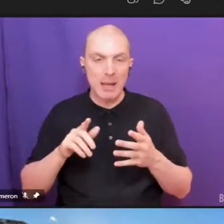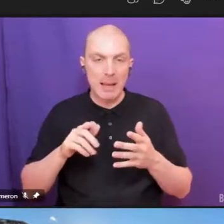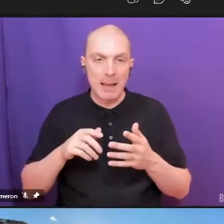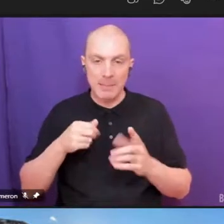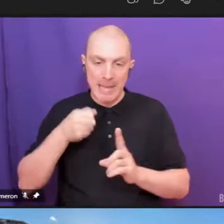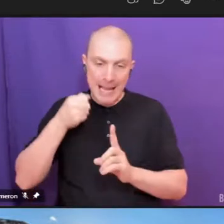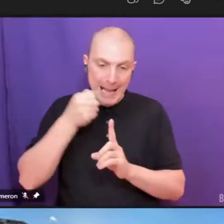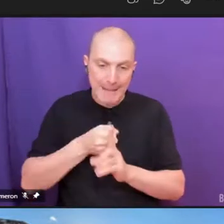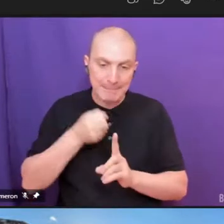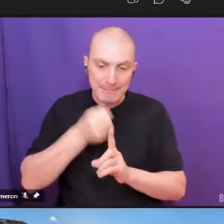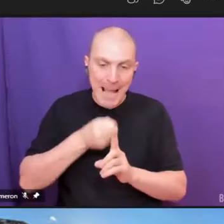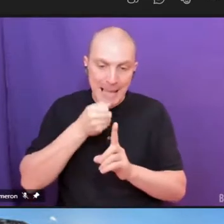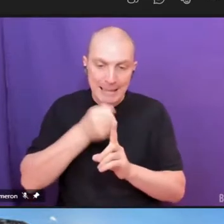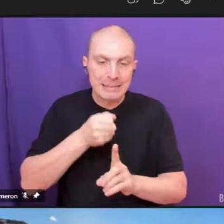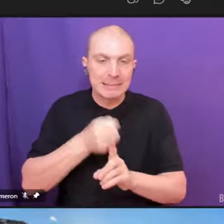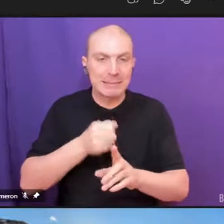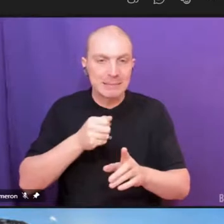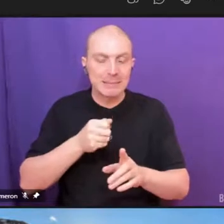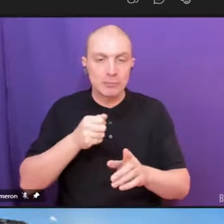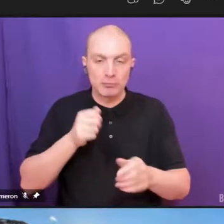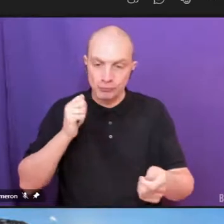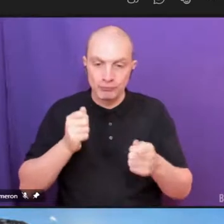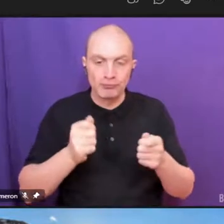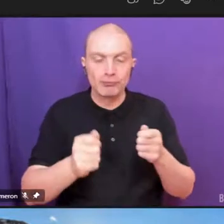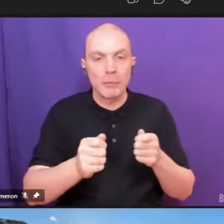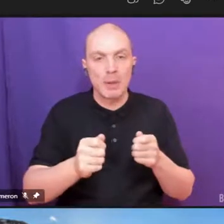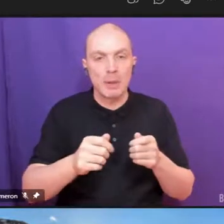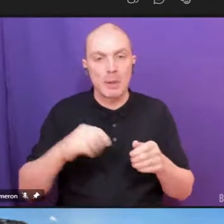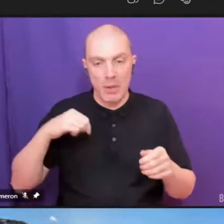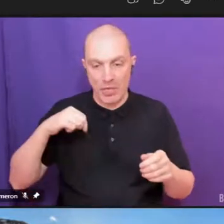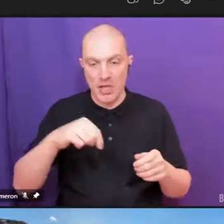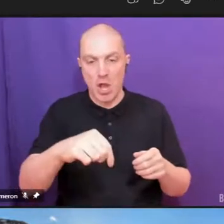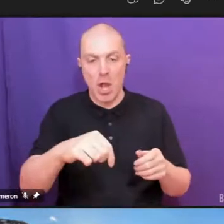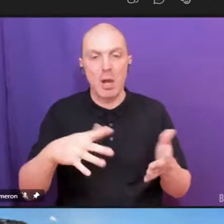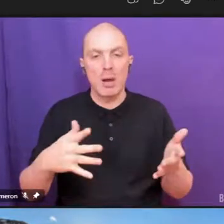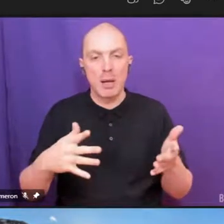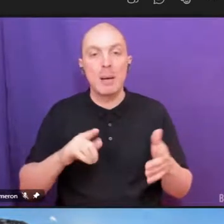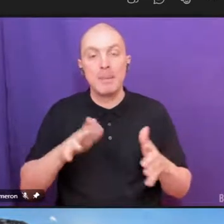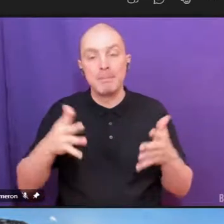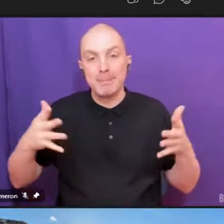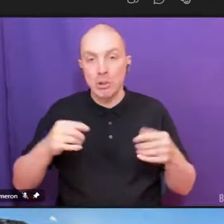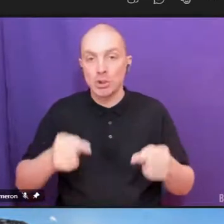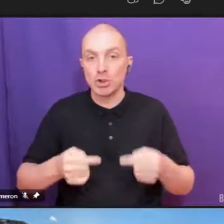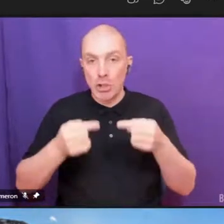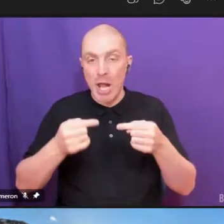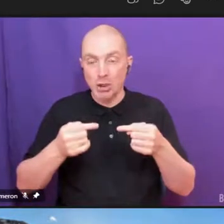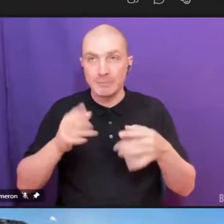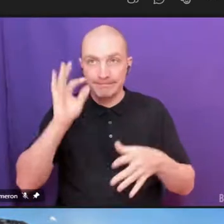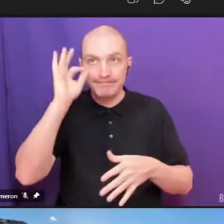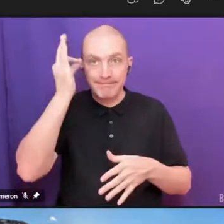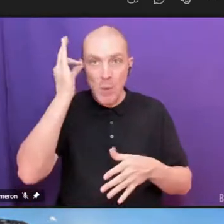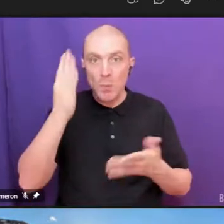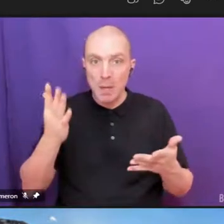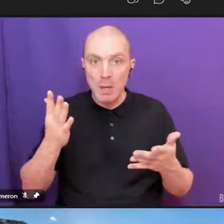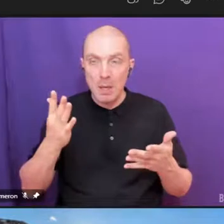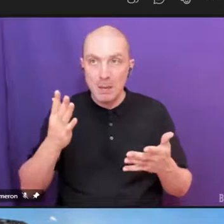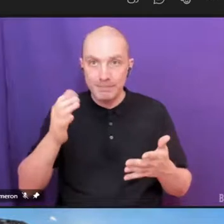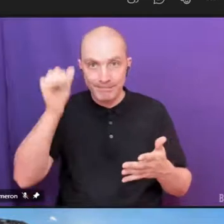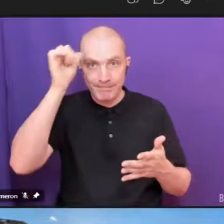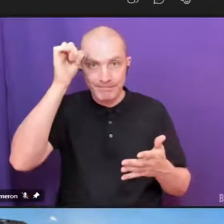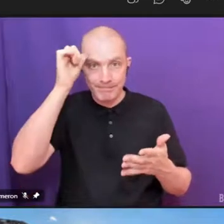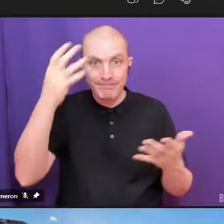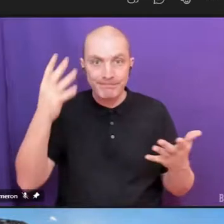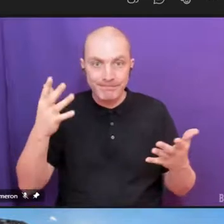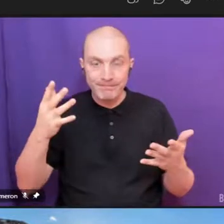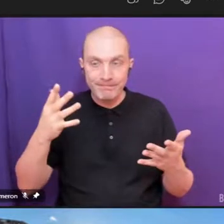Whilst the messages recognise the challenges to the Council of the pandemic, it's worth acknowledging this in the wider